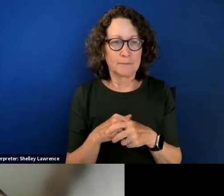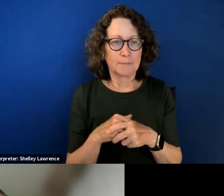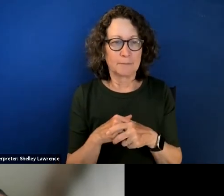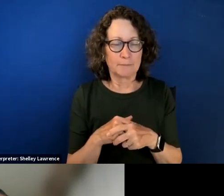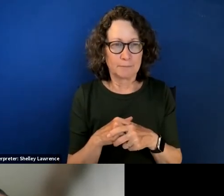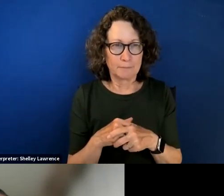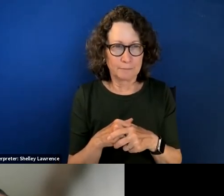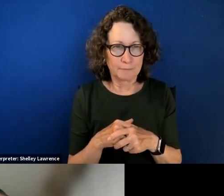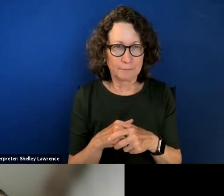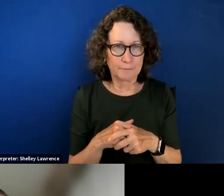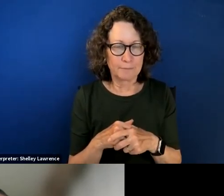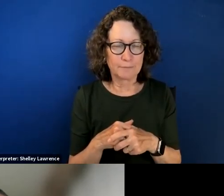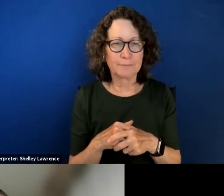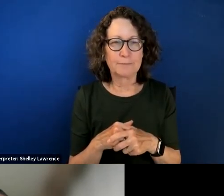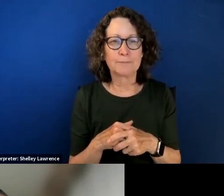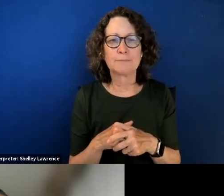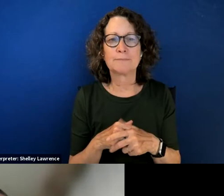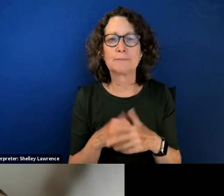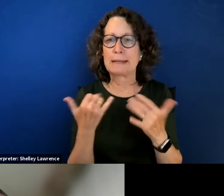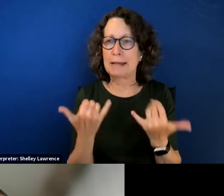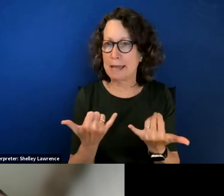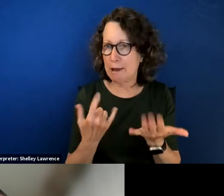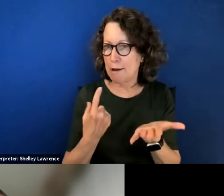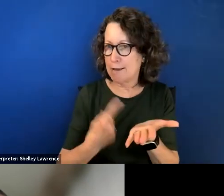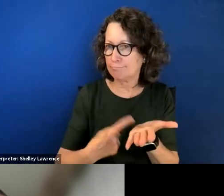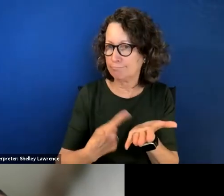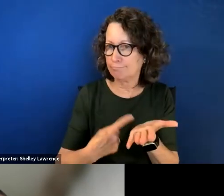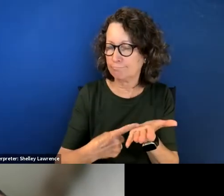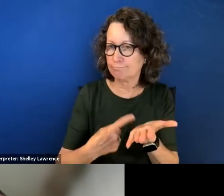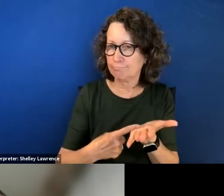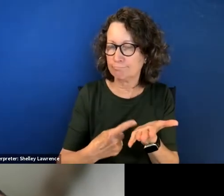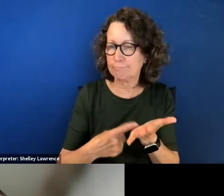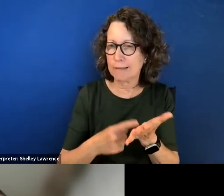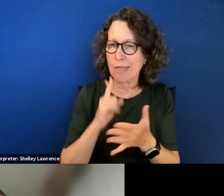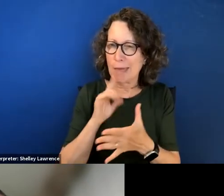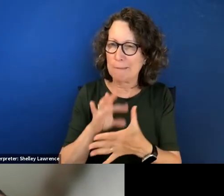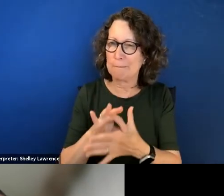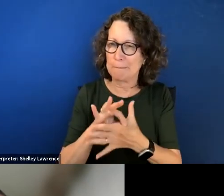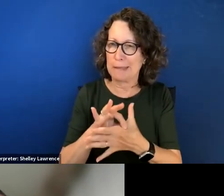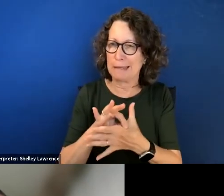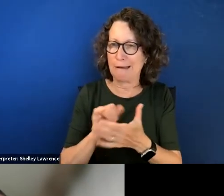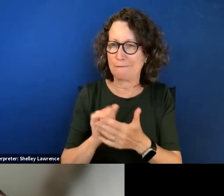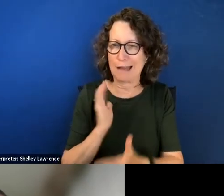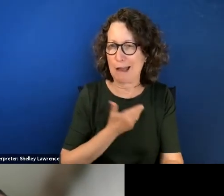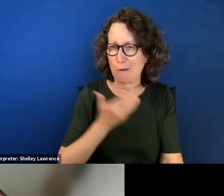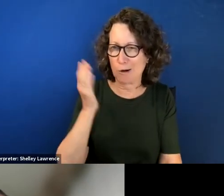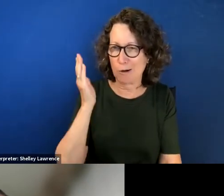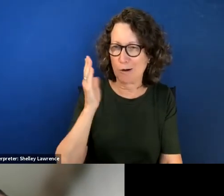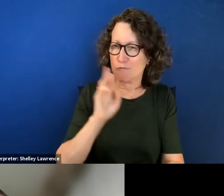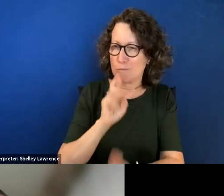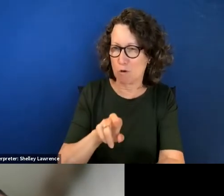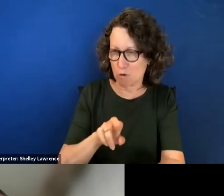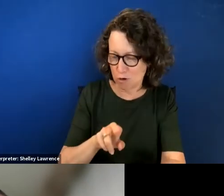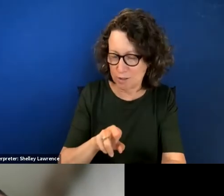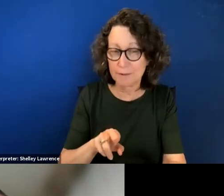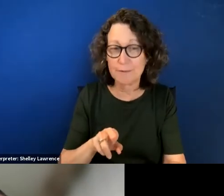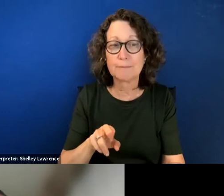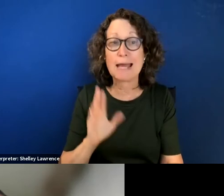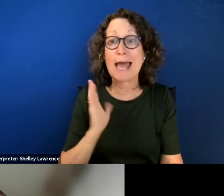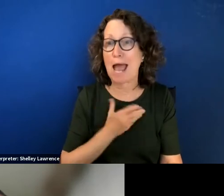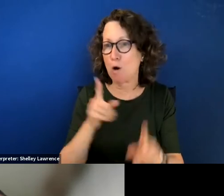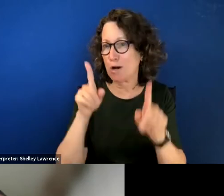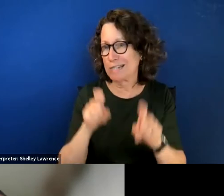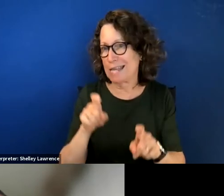want to go into really the meat of the presentation or the report tonight, which is our